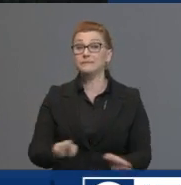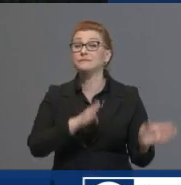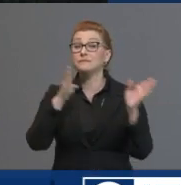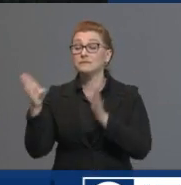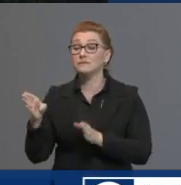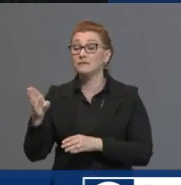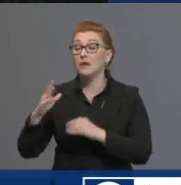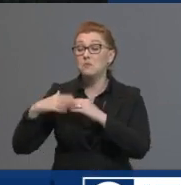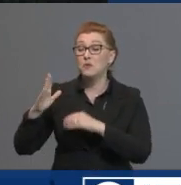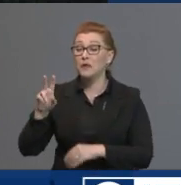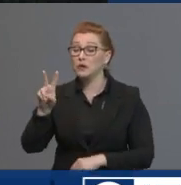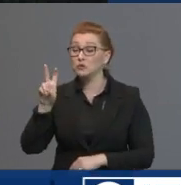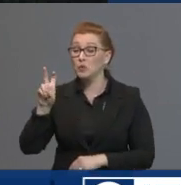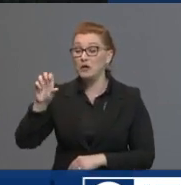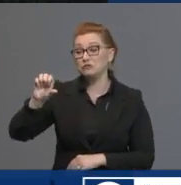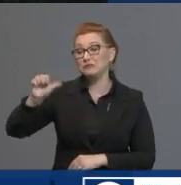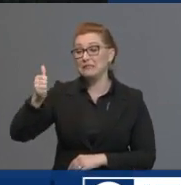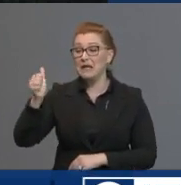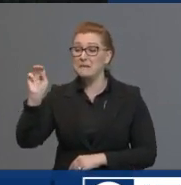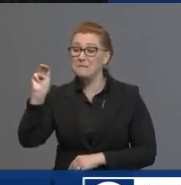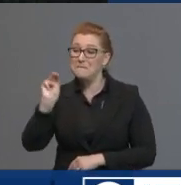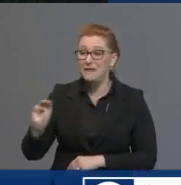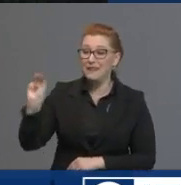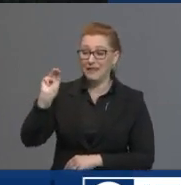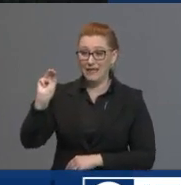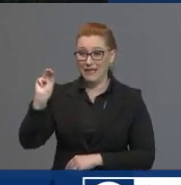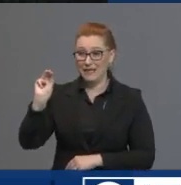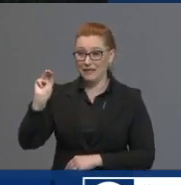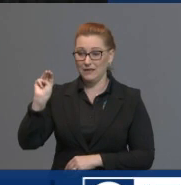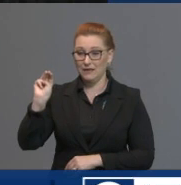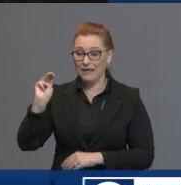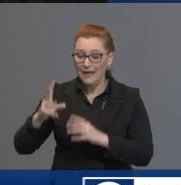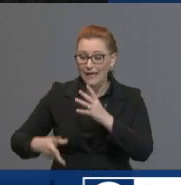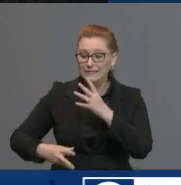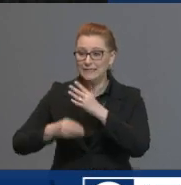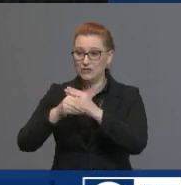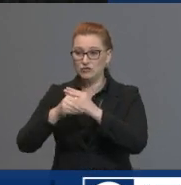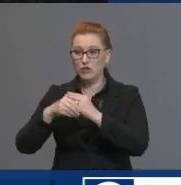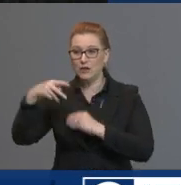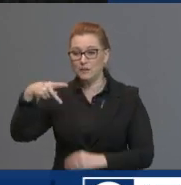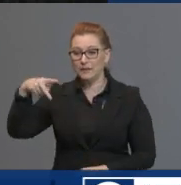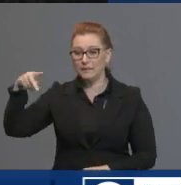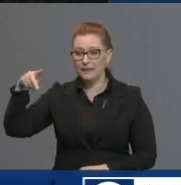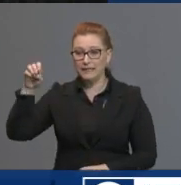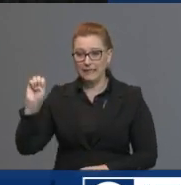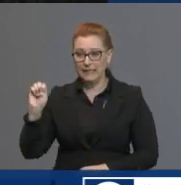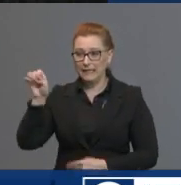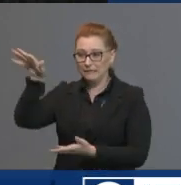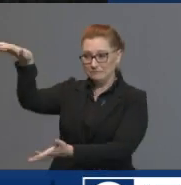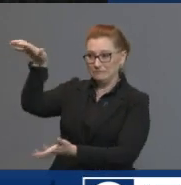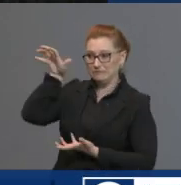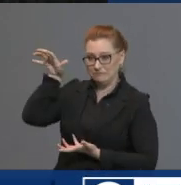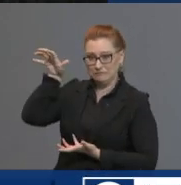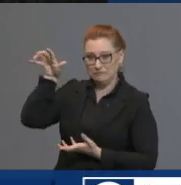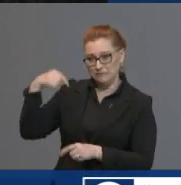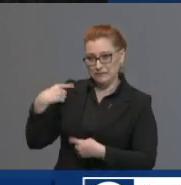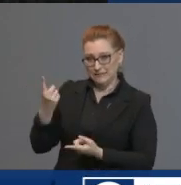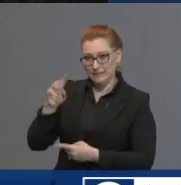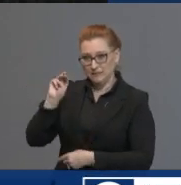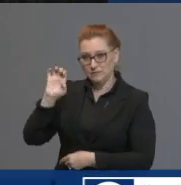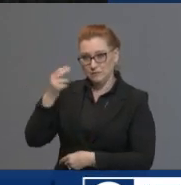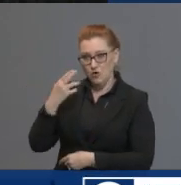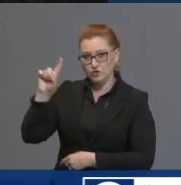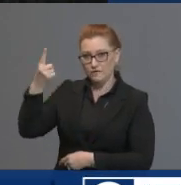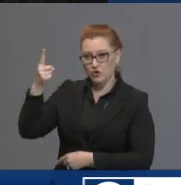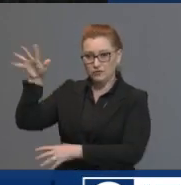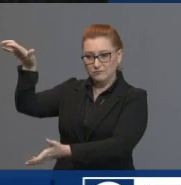over 210 million pieces of additional PPE acquired since March